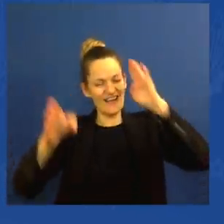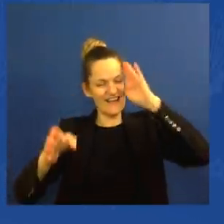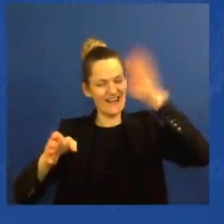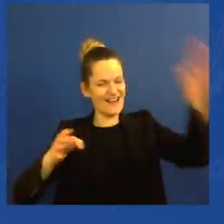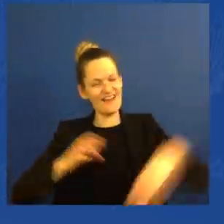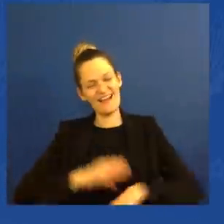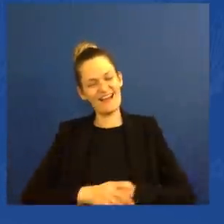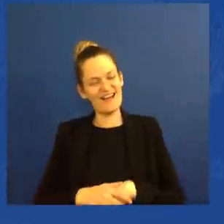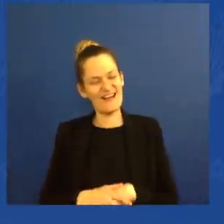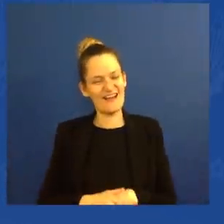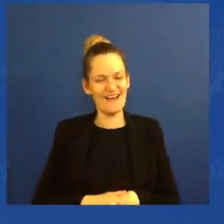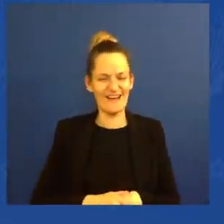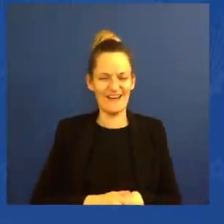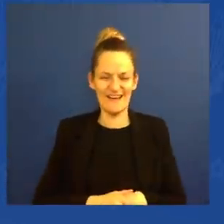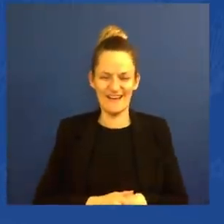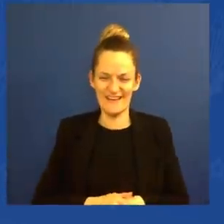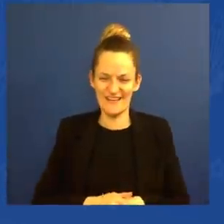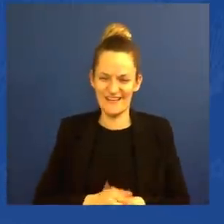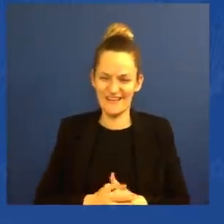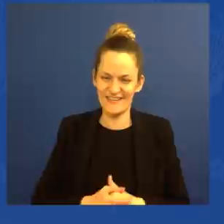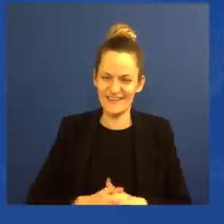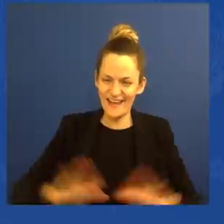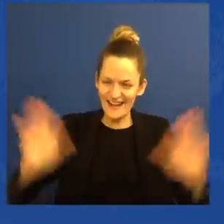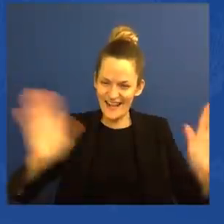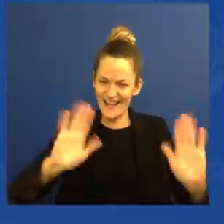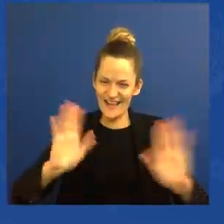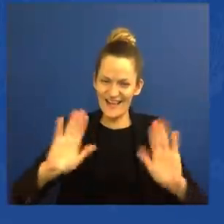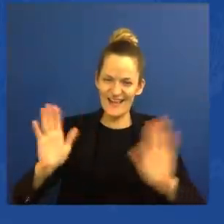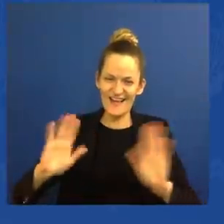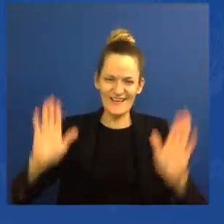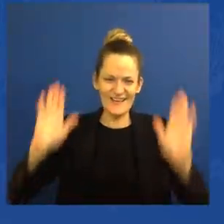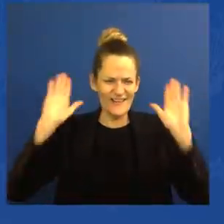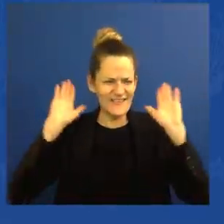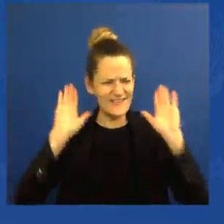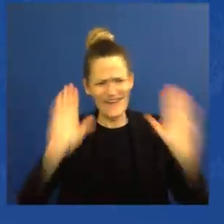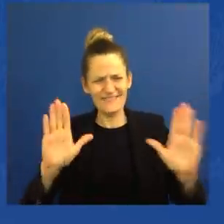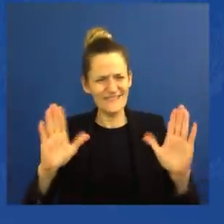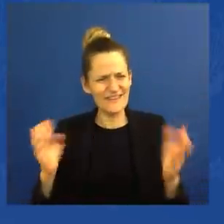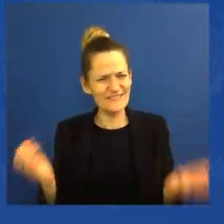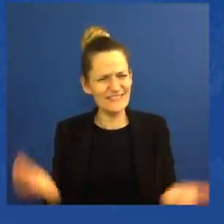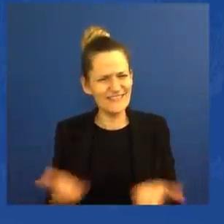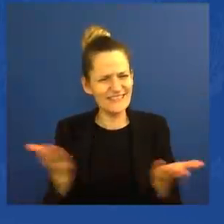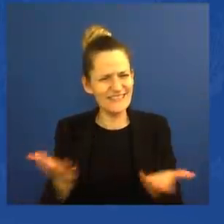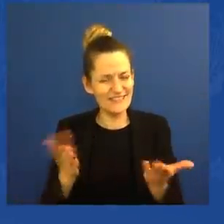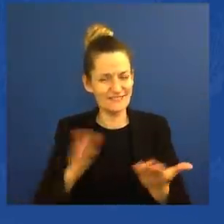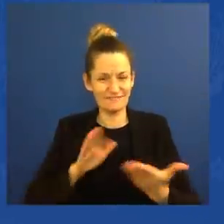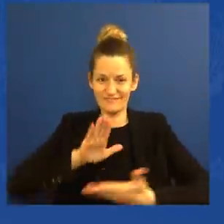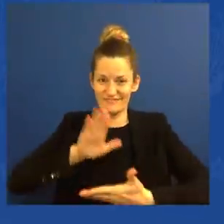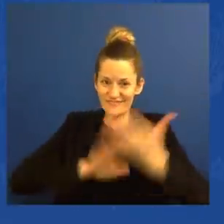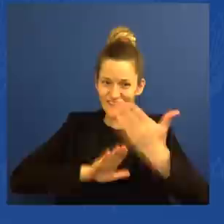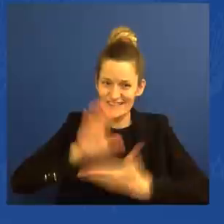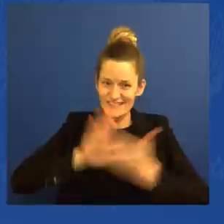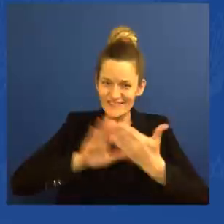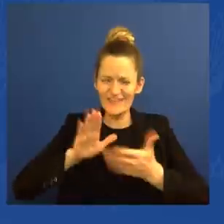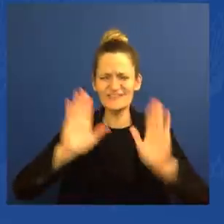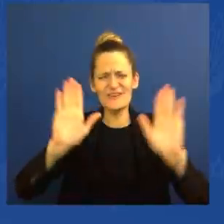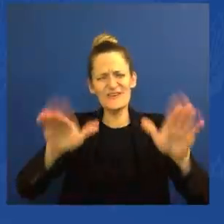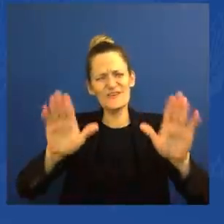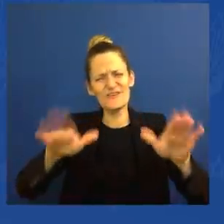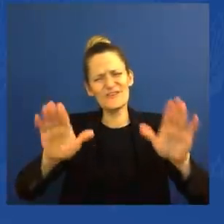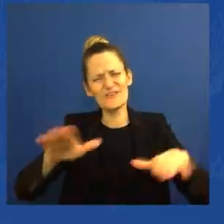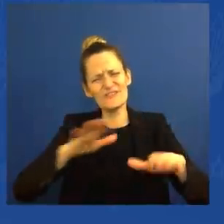It's great to be back with you all in person this time. Please sit down. If you have a seat.